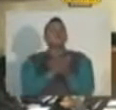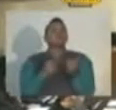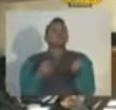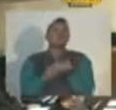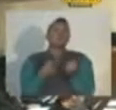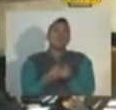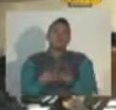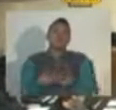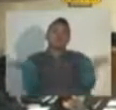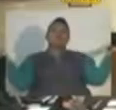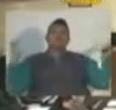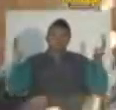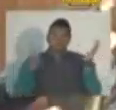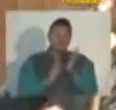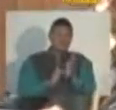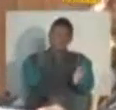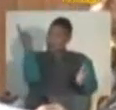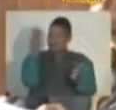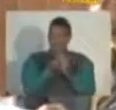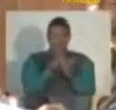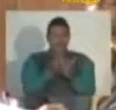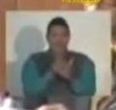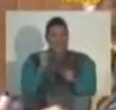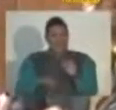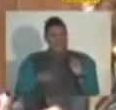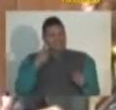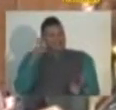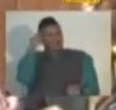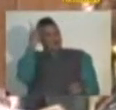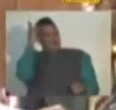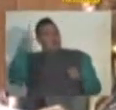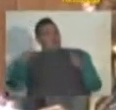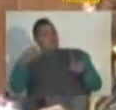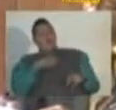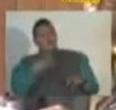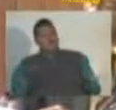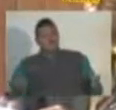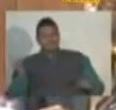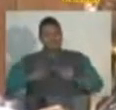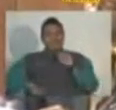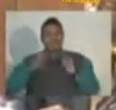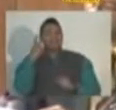schools. I can't see the logic behind that comment, Mr. Speaker.